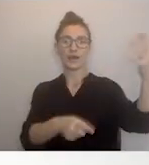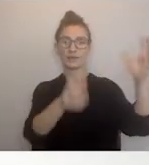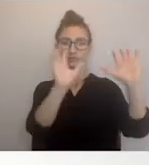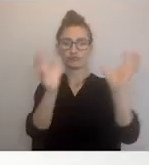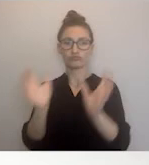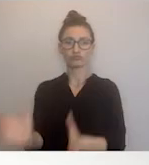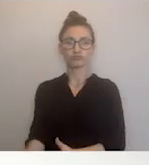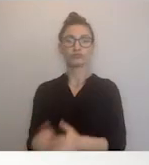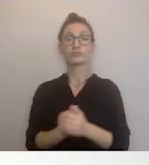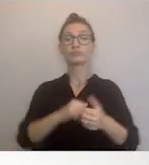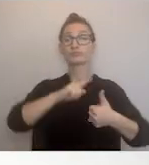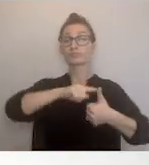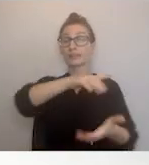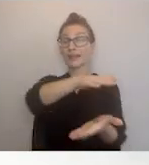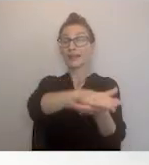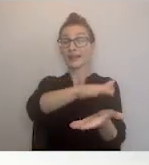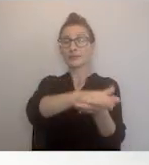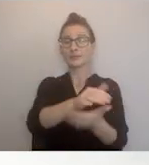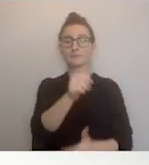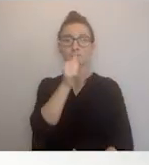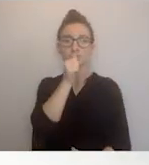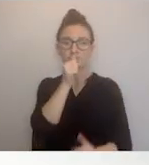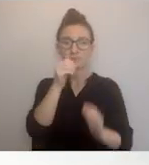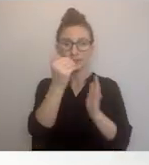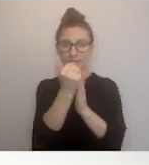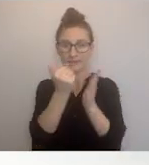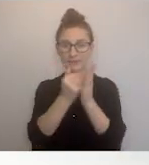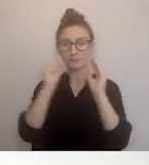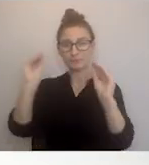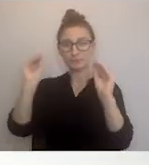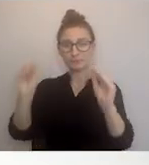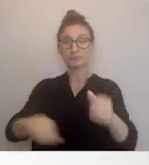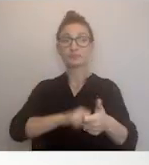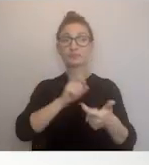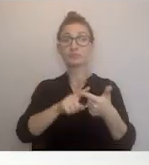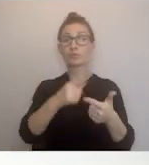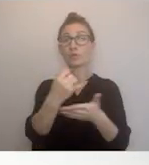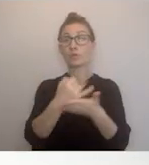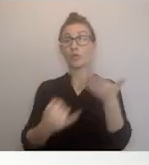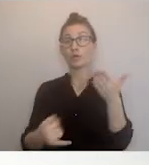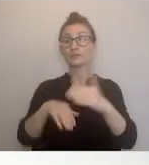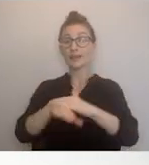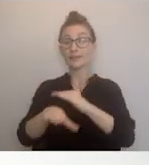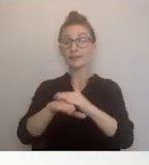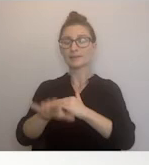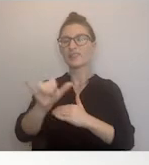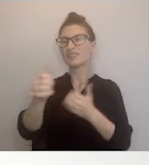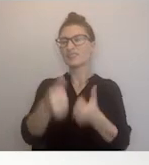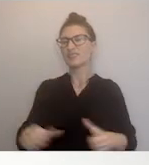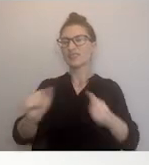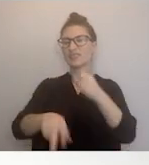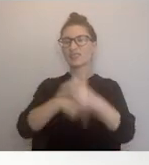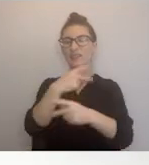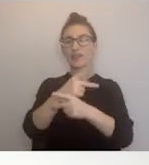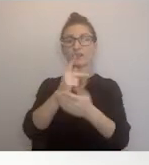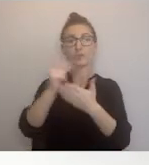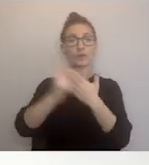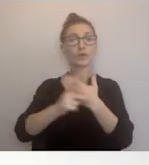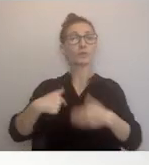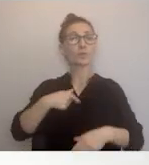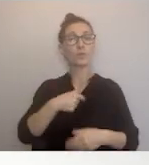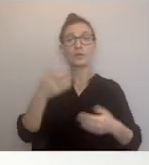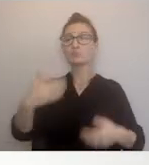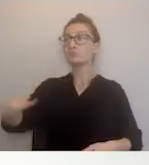is the department that I oversee in its entirety. We have an academy, which is private lessons and group classes. We have Arts Access, which is any